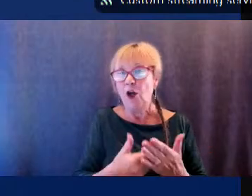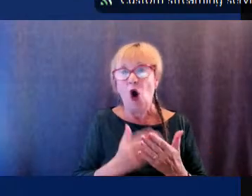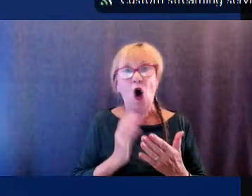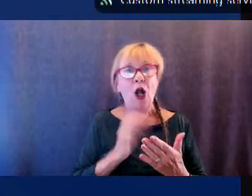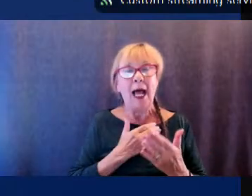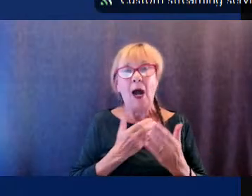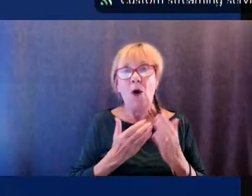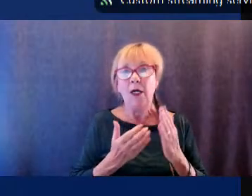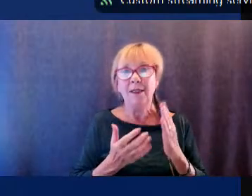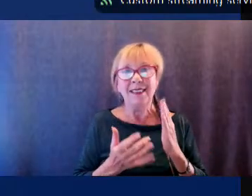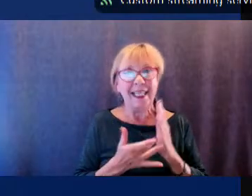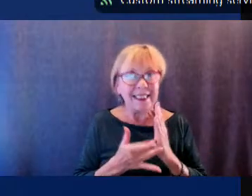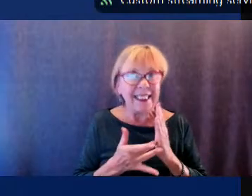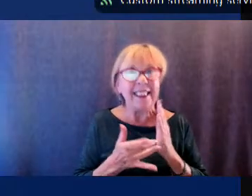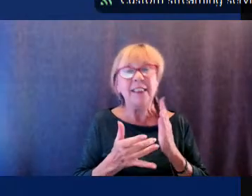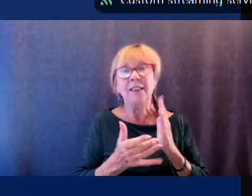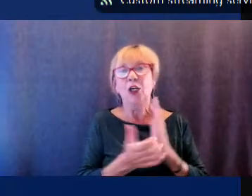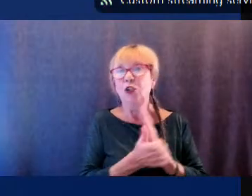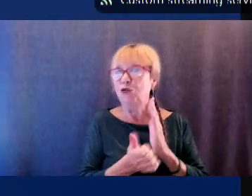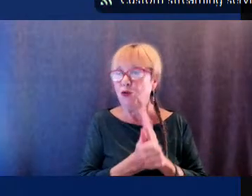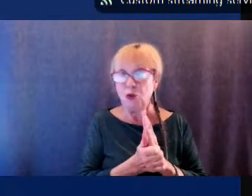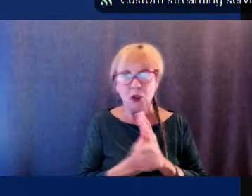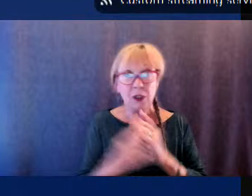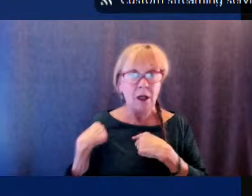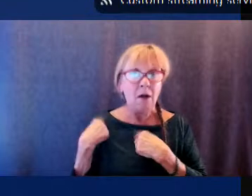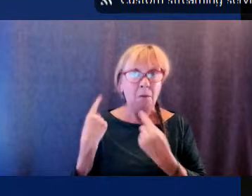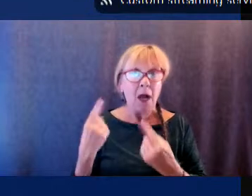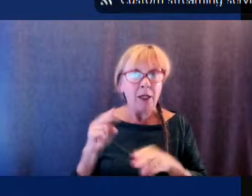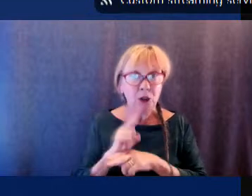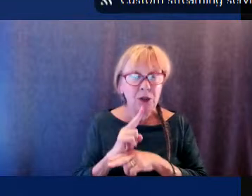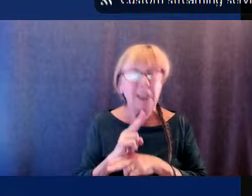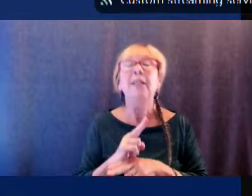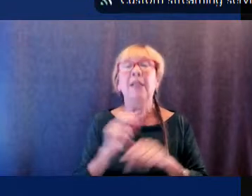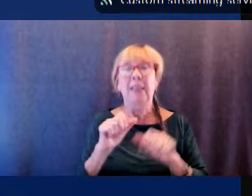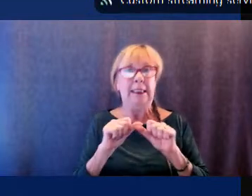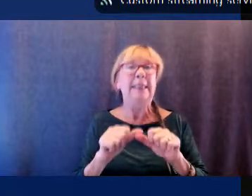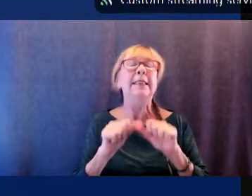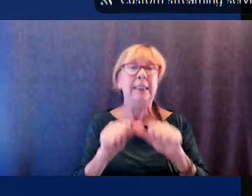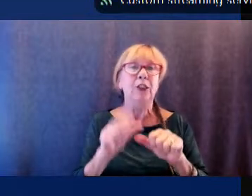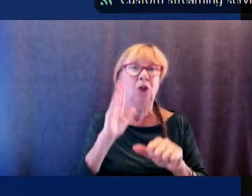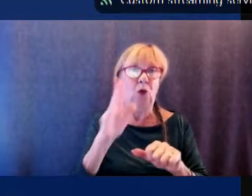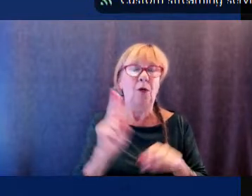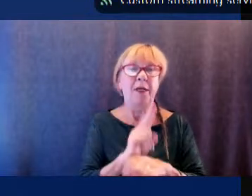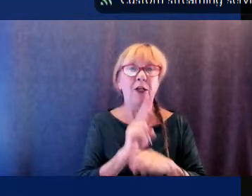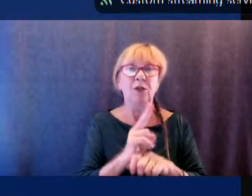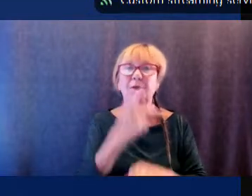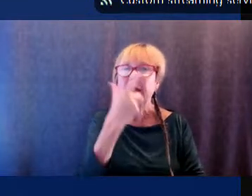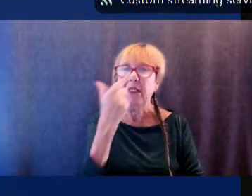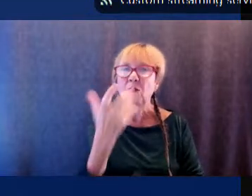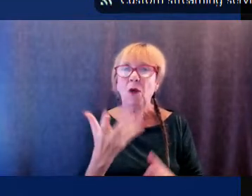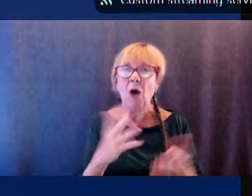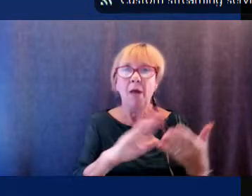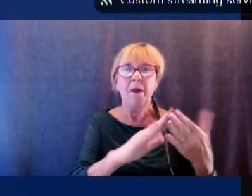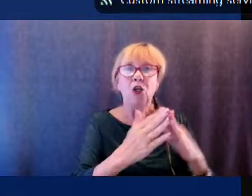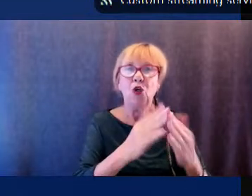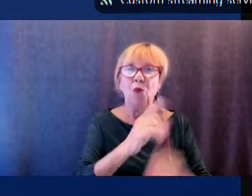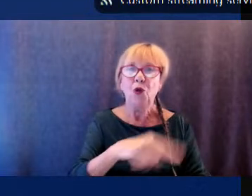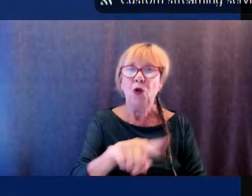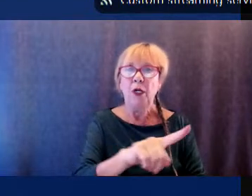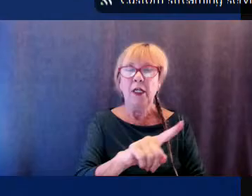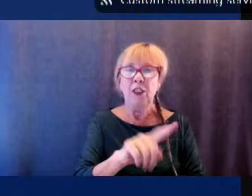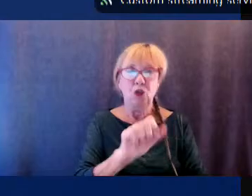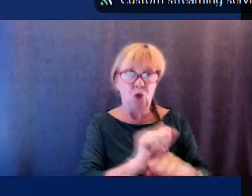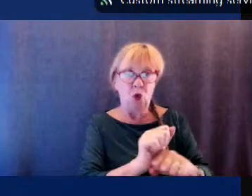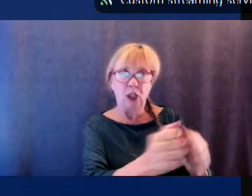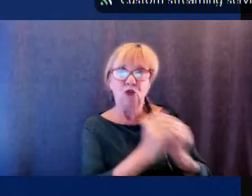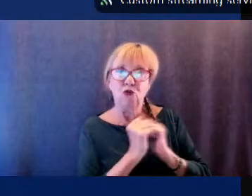past, we're still trying to implement basically a community partnership so that the community can work with